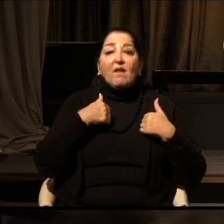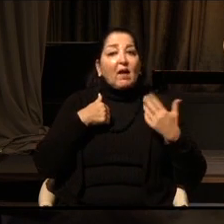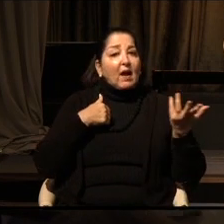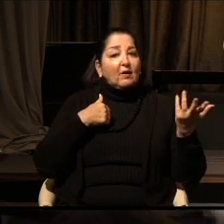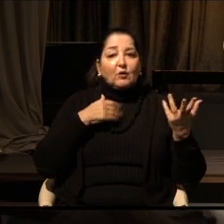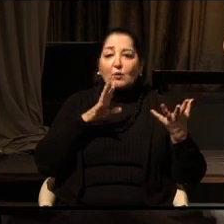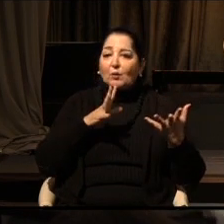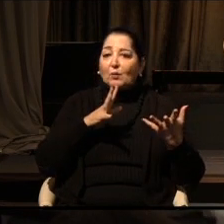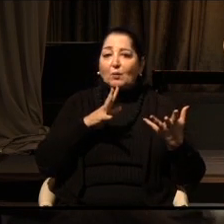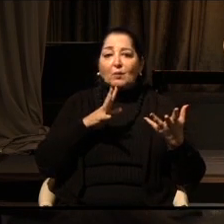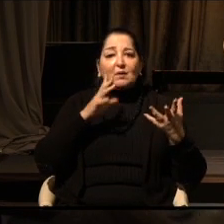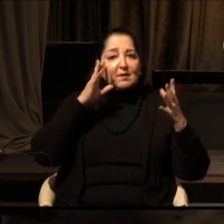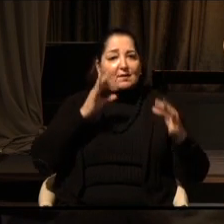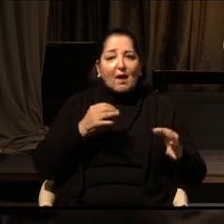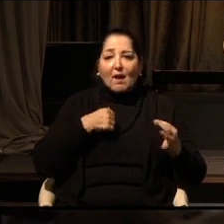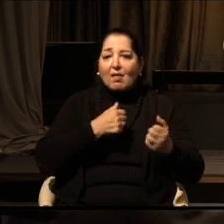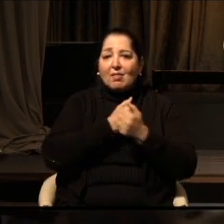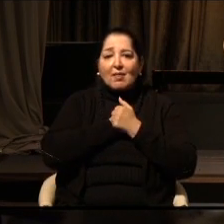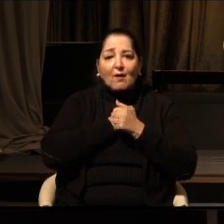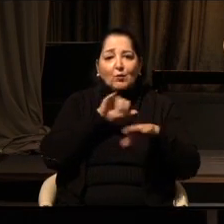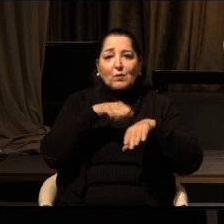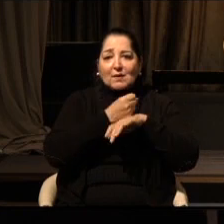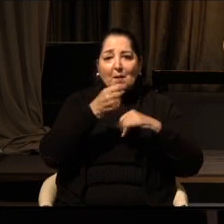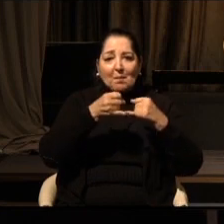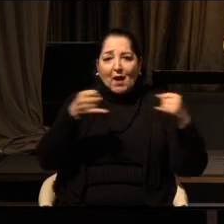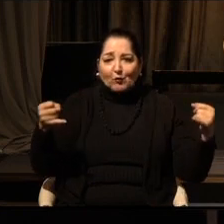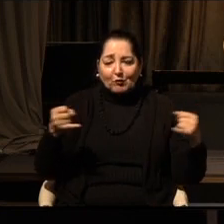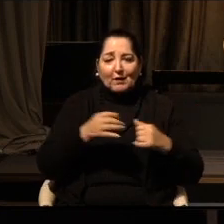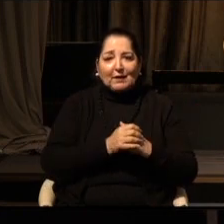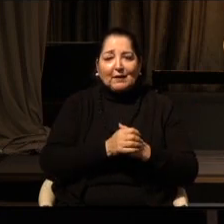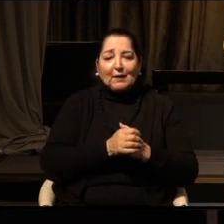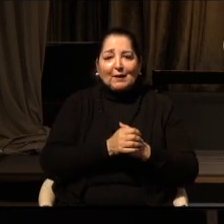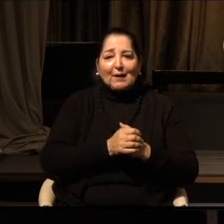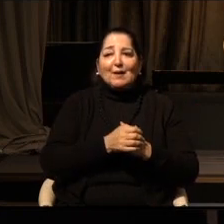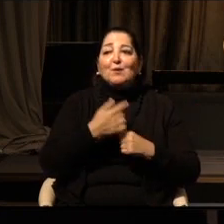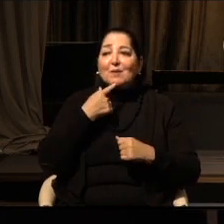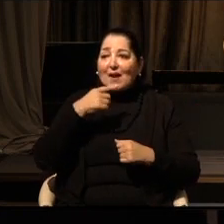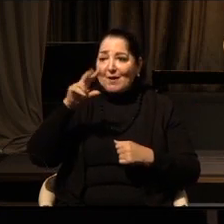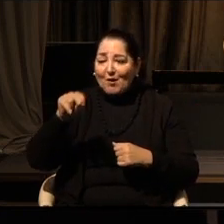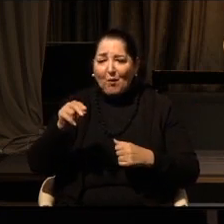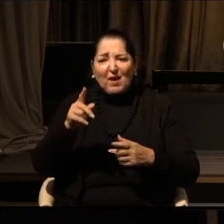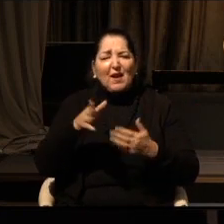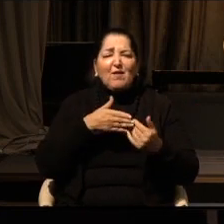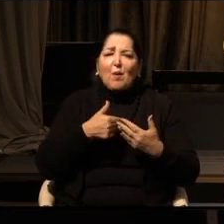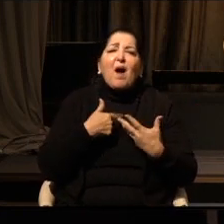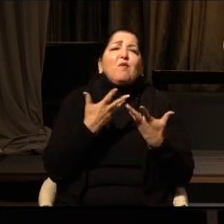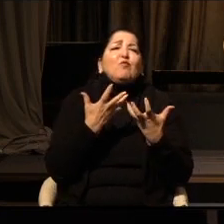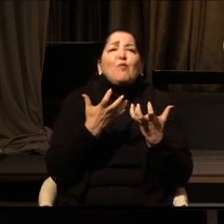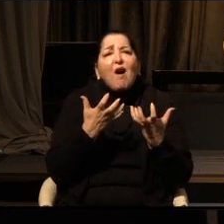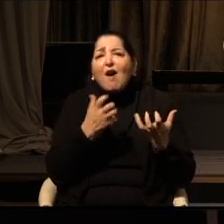boundaries, saying no, even though I desperately want to say yes to everything,